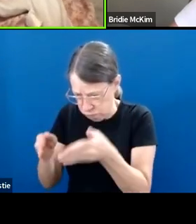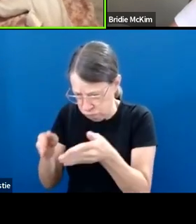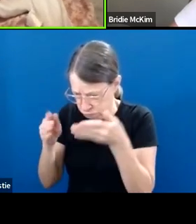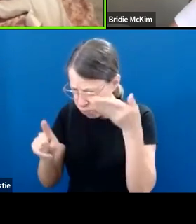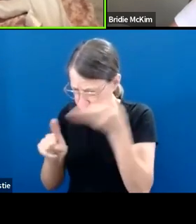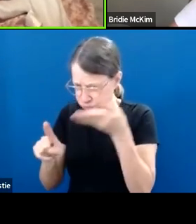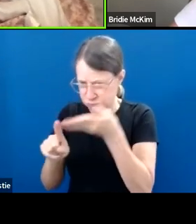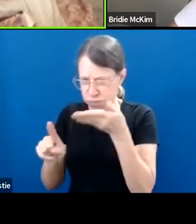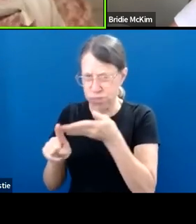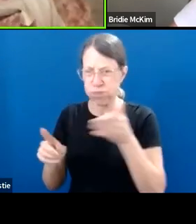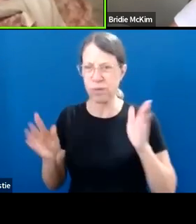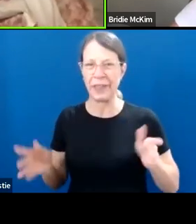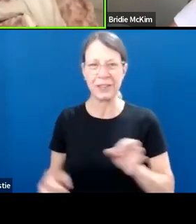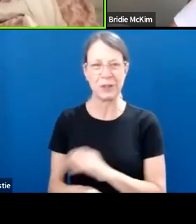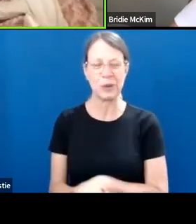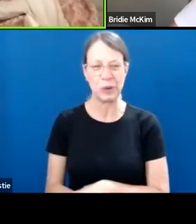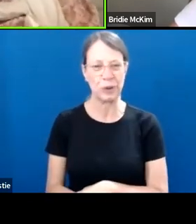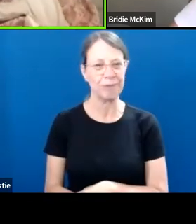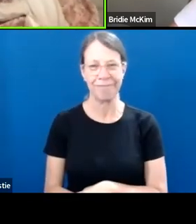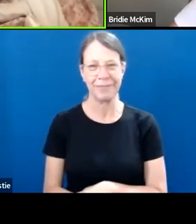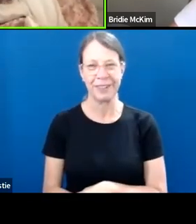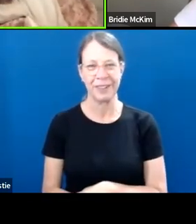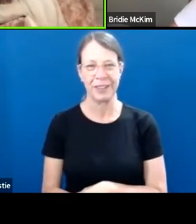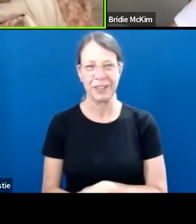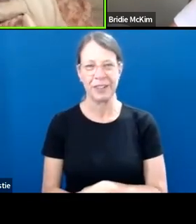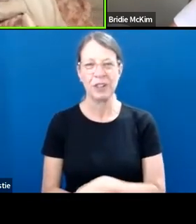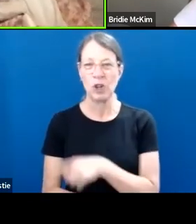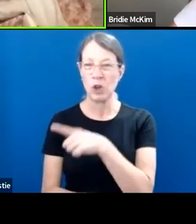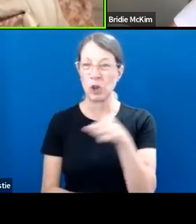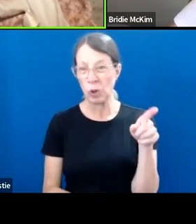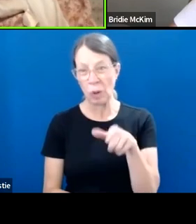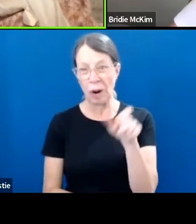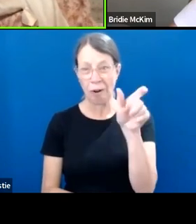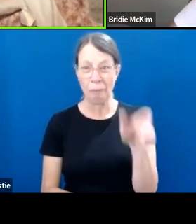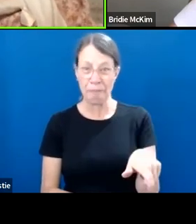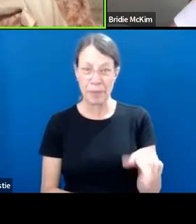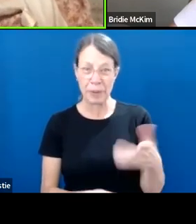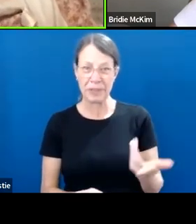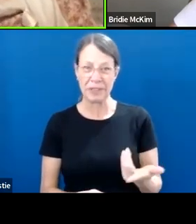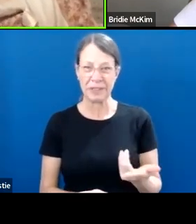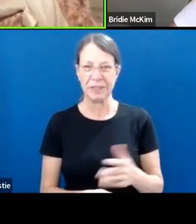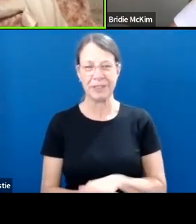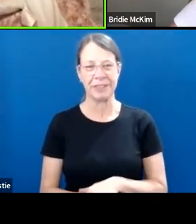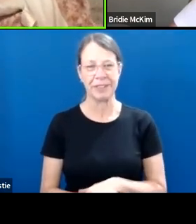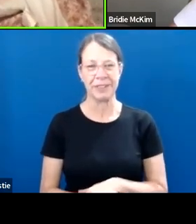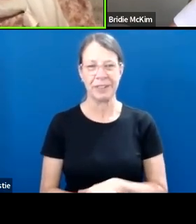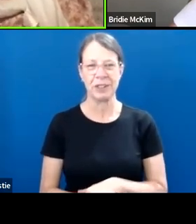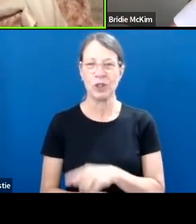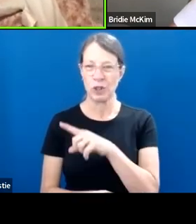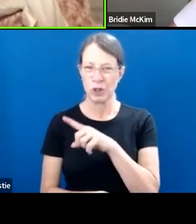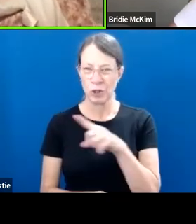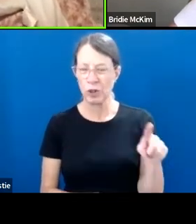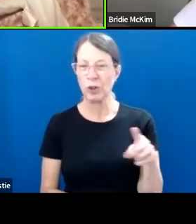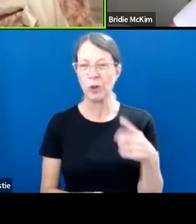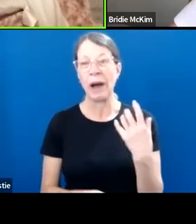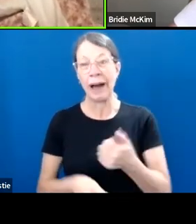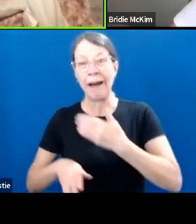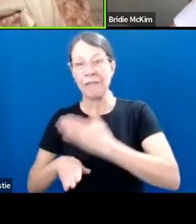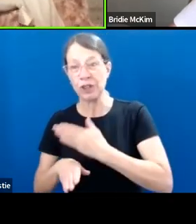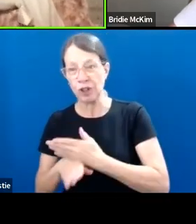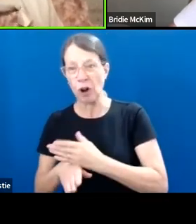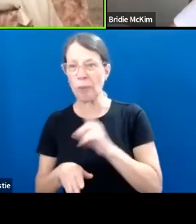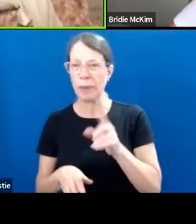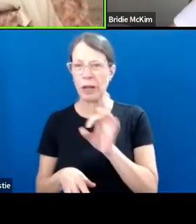you are not your job. You are a person who does a job, so that